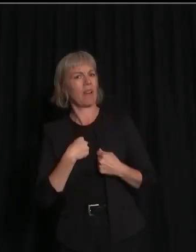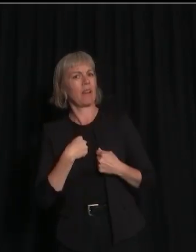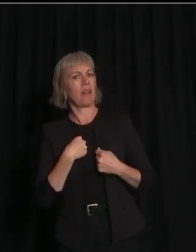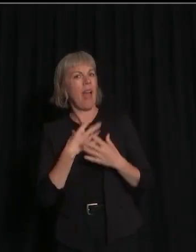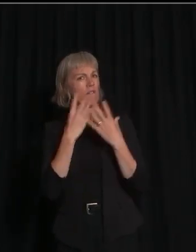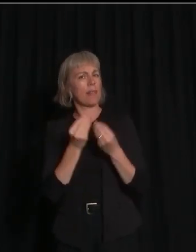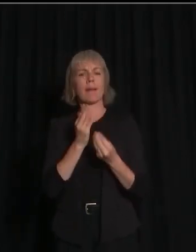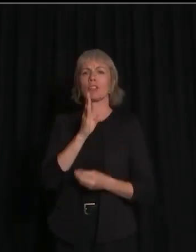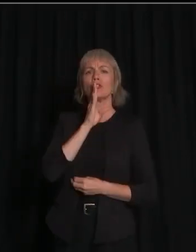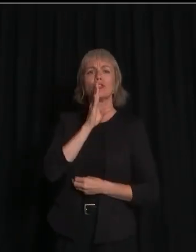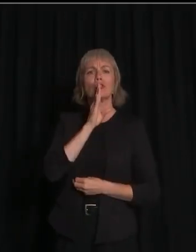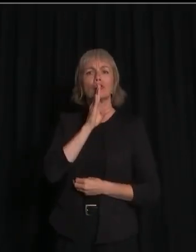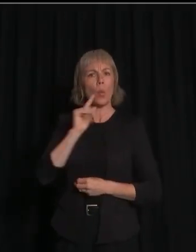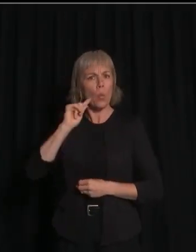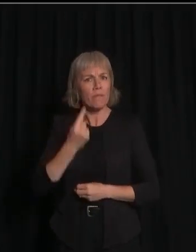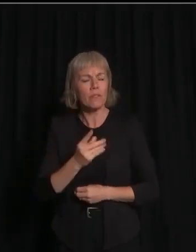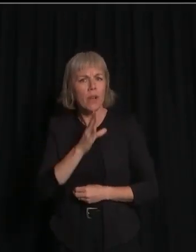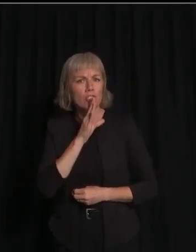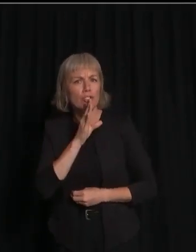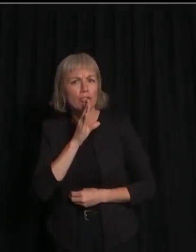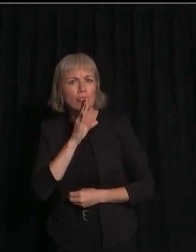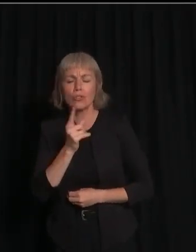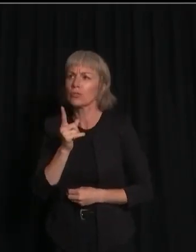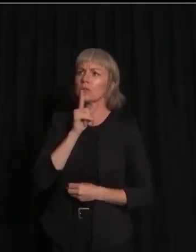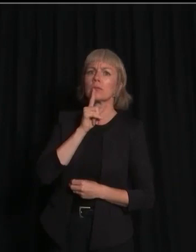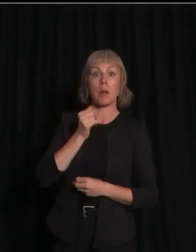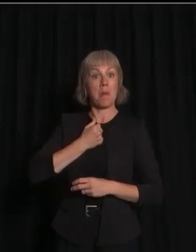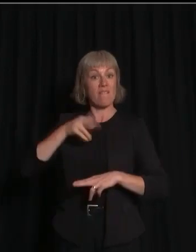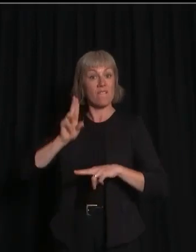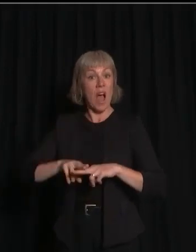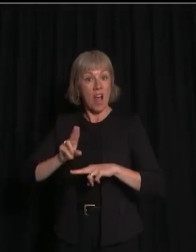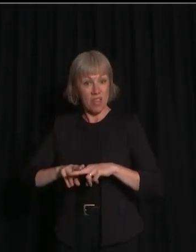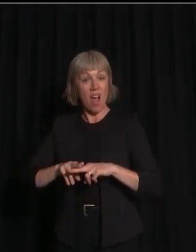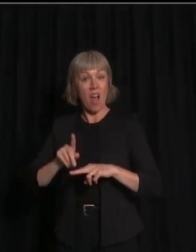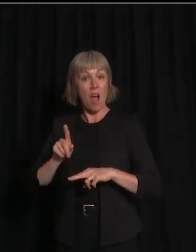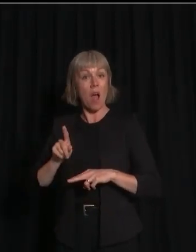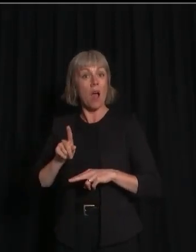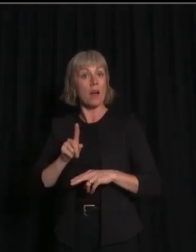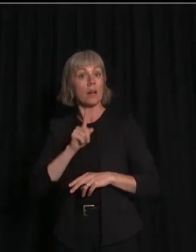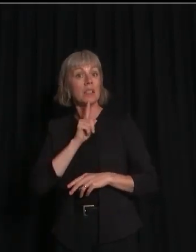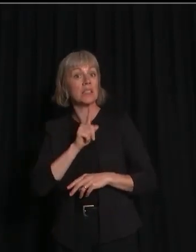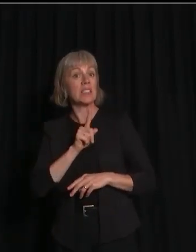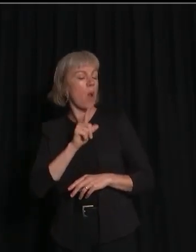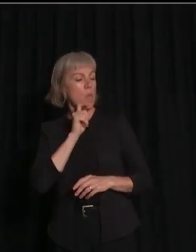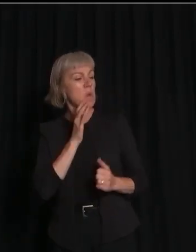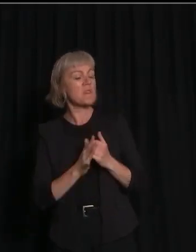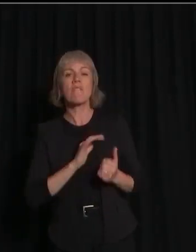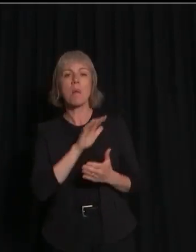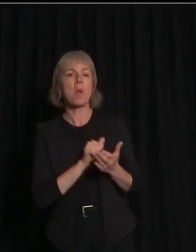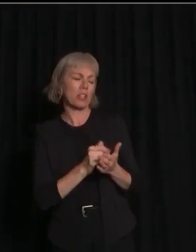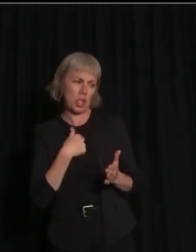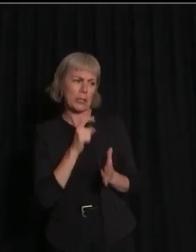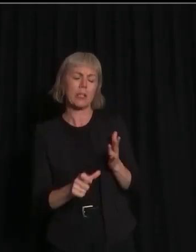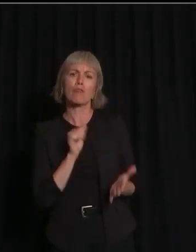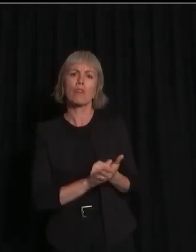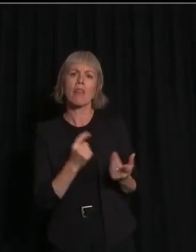kept secret from me on purpose, that my father really did it, and he said that, oh, I'm not gonna apologize, I did the right